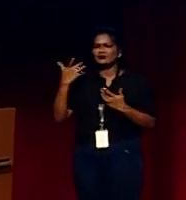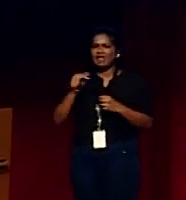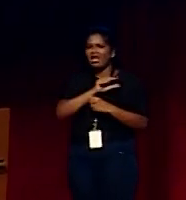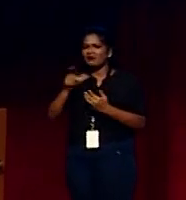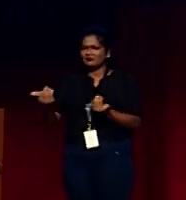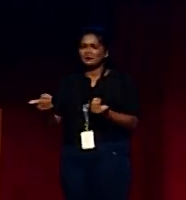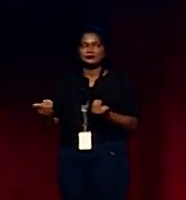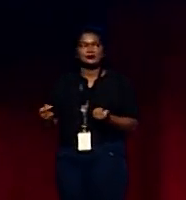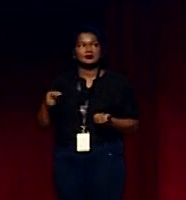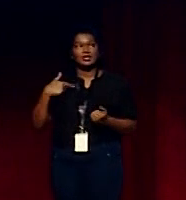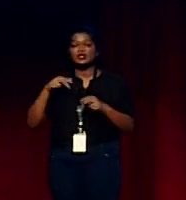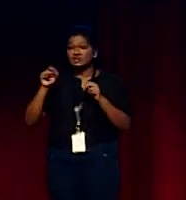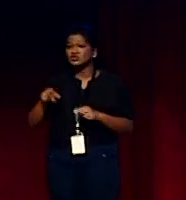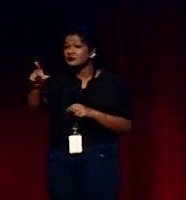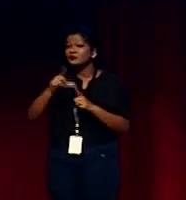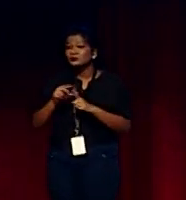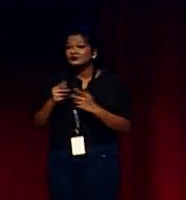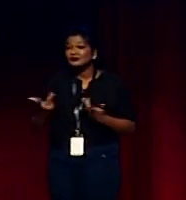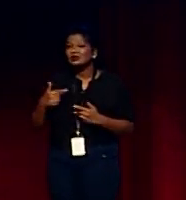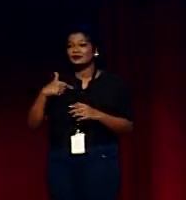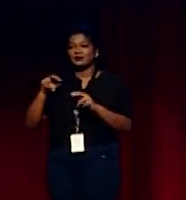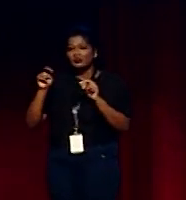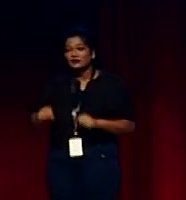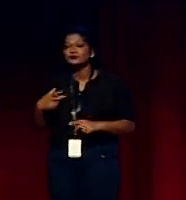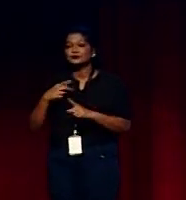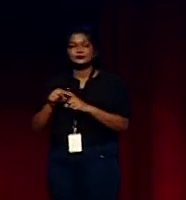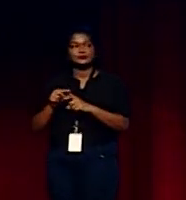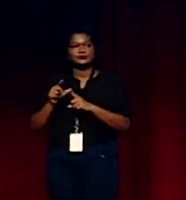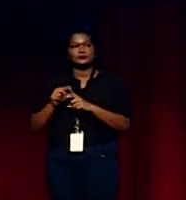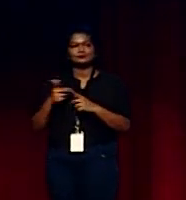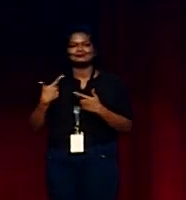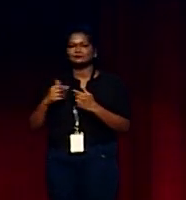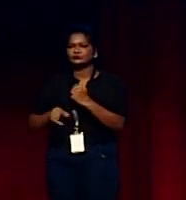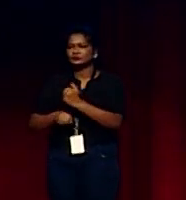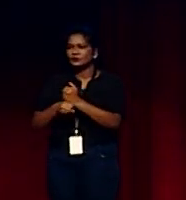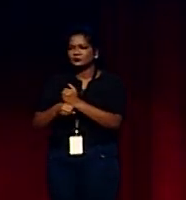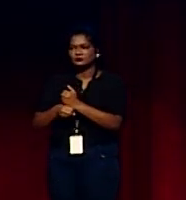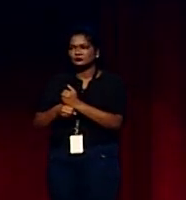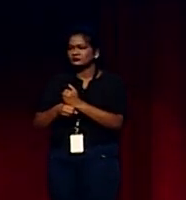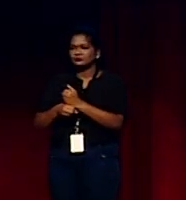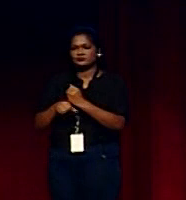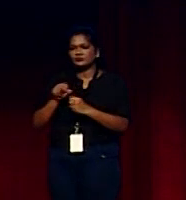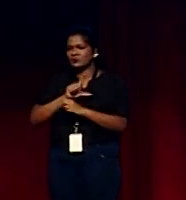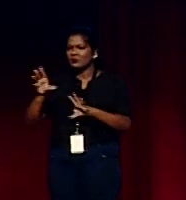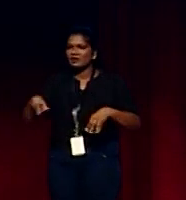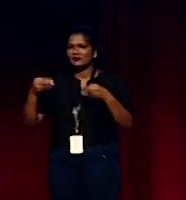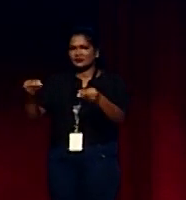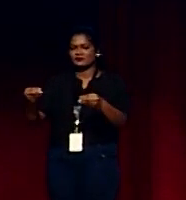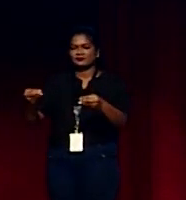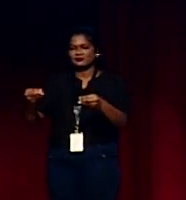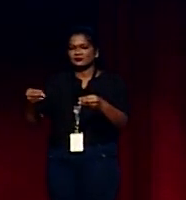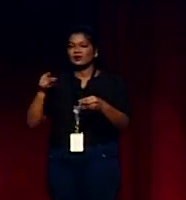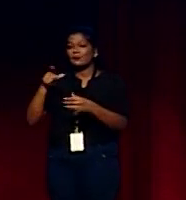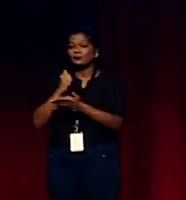there. What we need to do is we need to actually use them, and we need to use them right. And in particular,